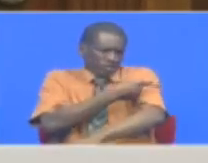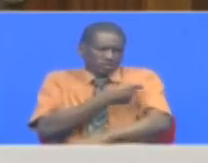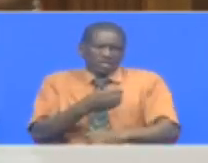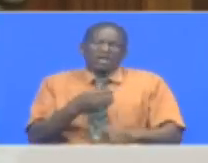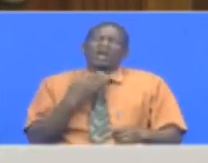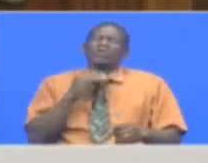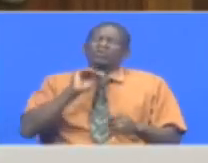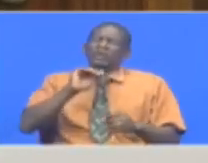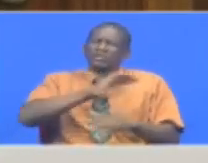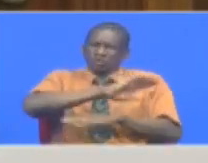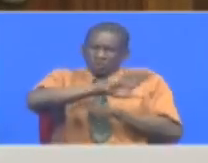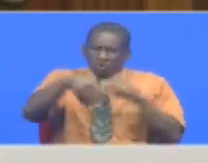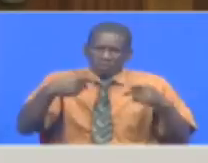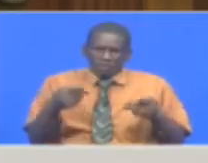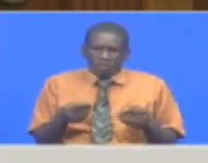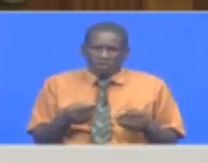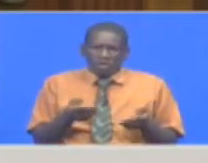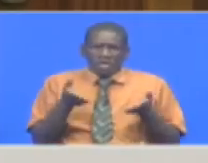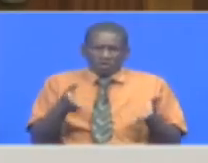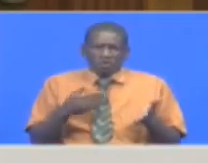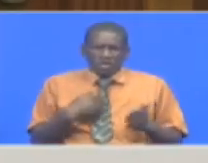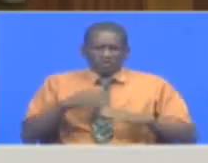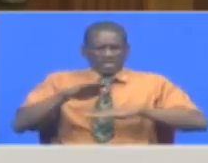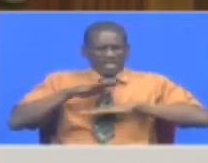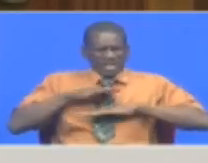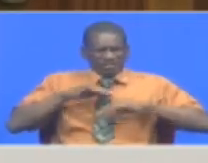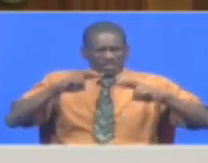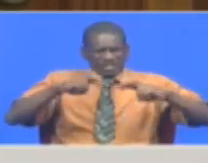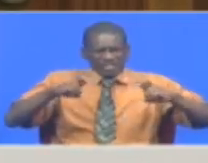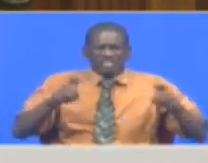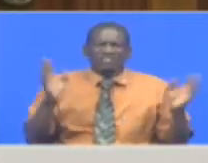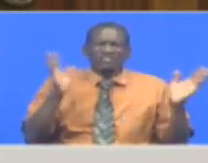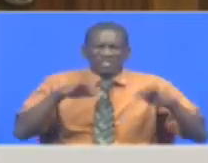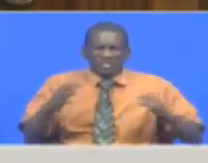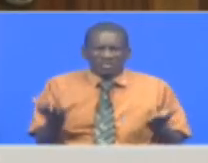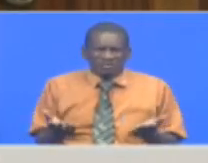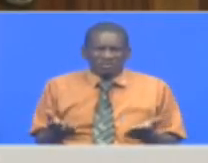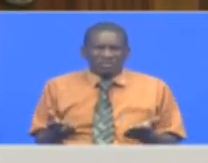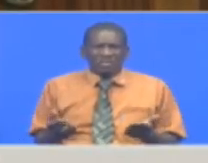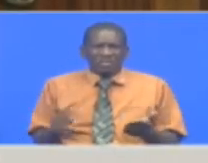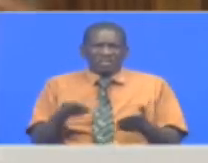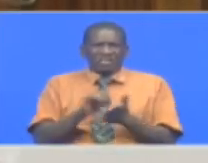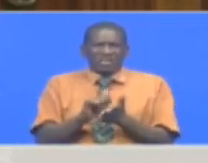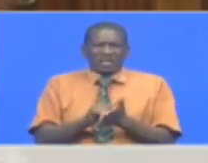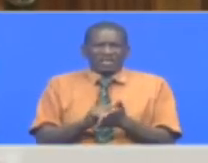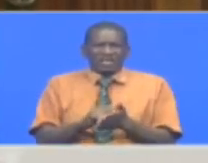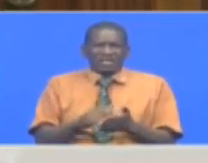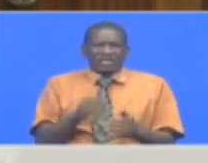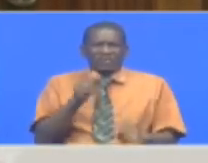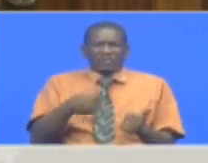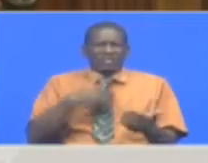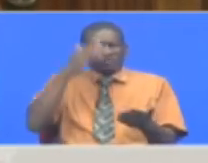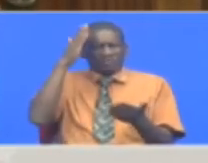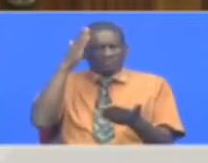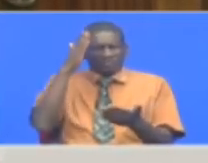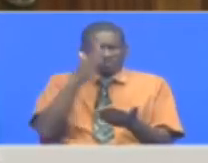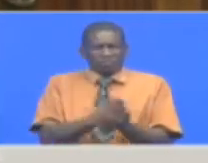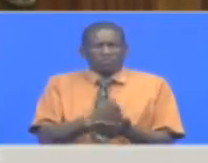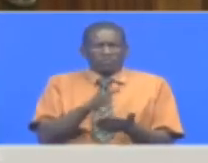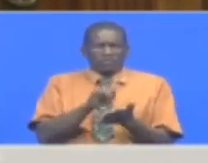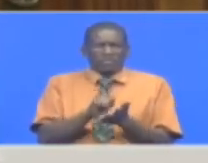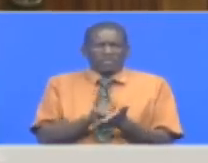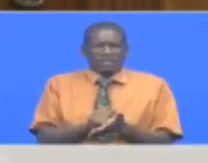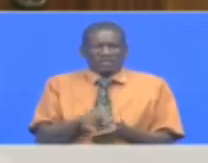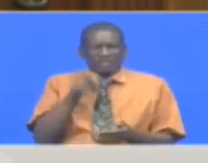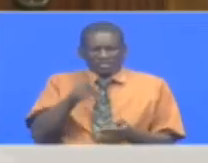those. I think we have now enough research done, yeah, that has actually proved that